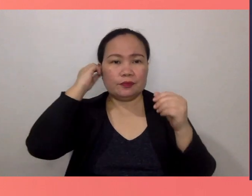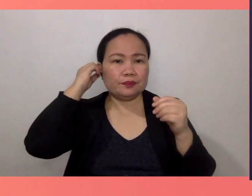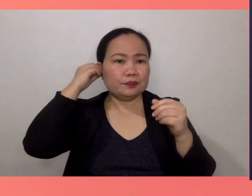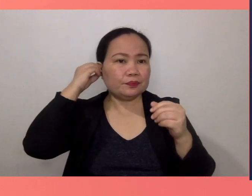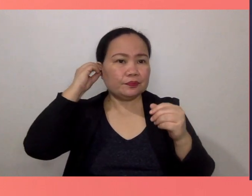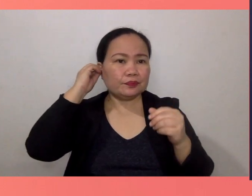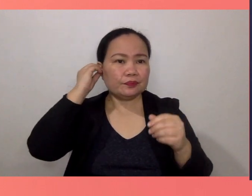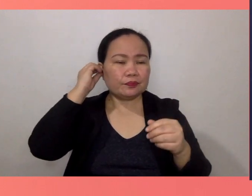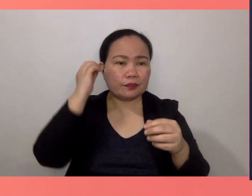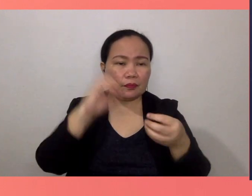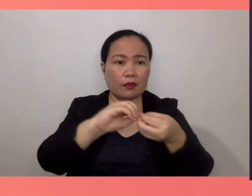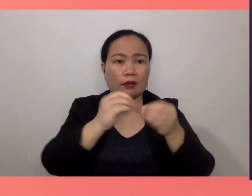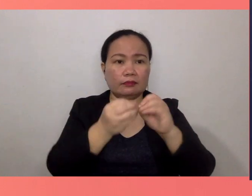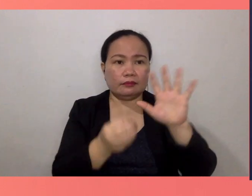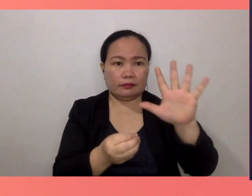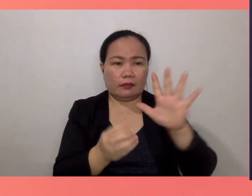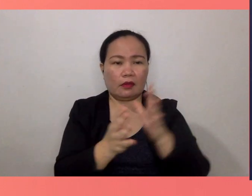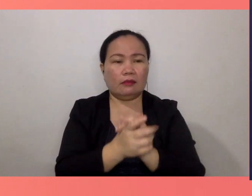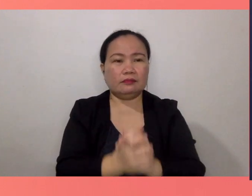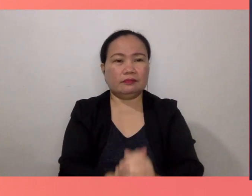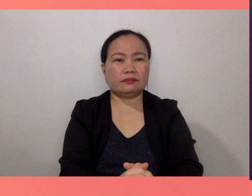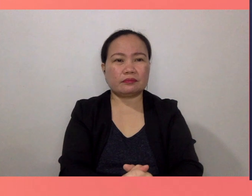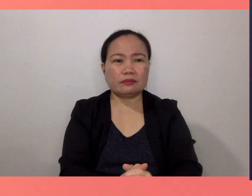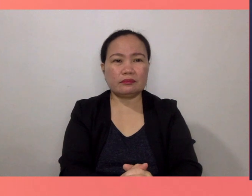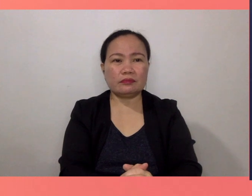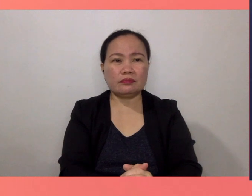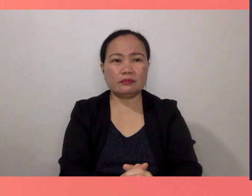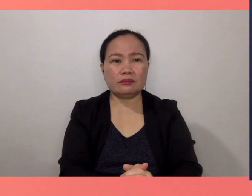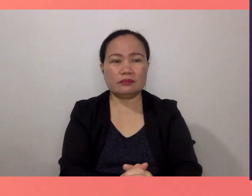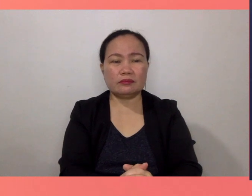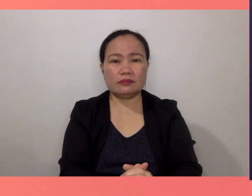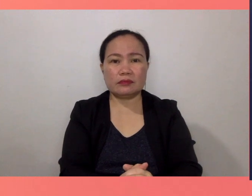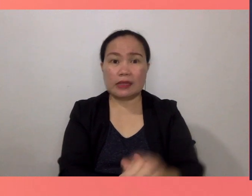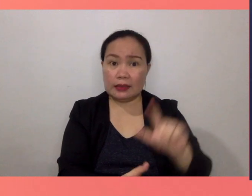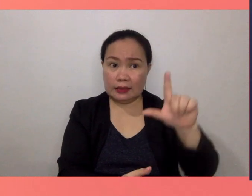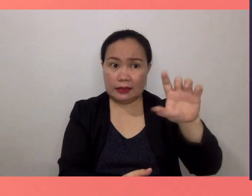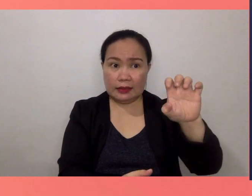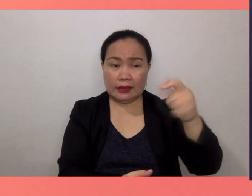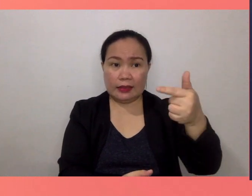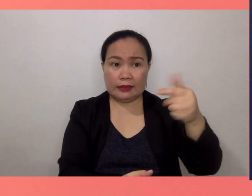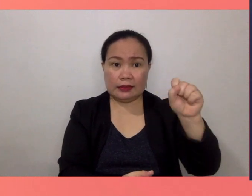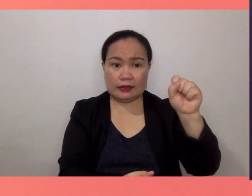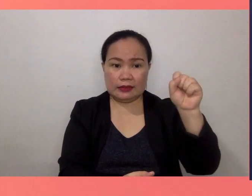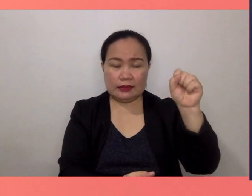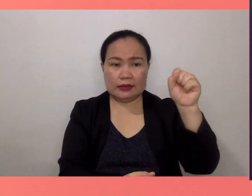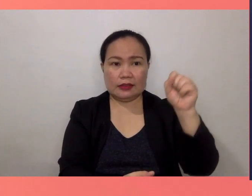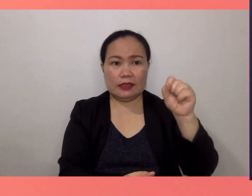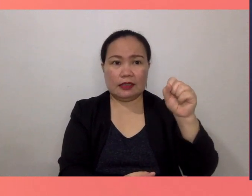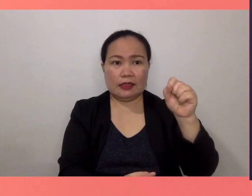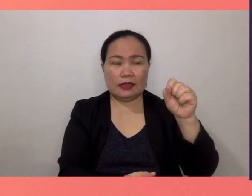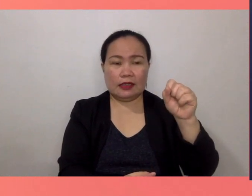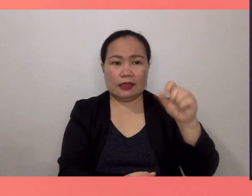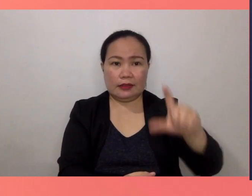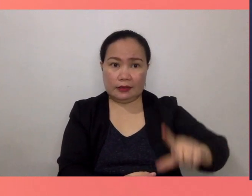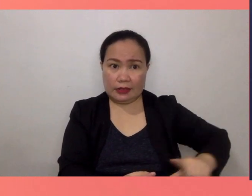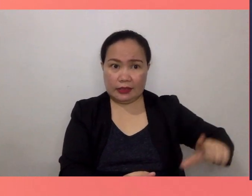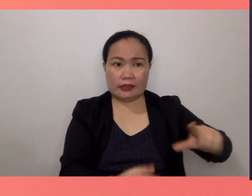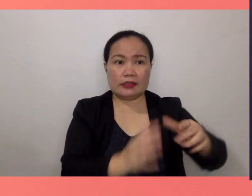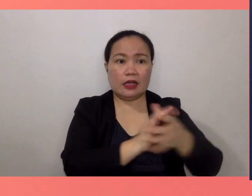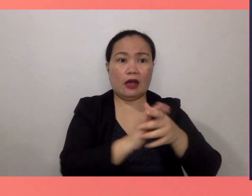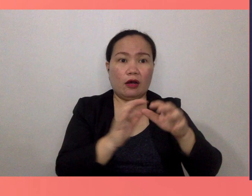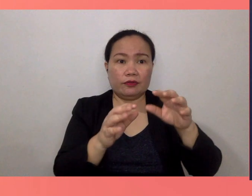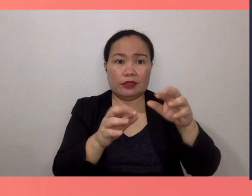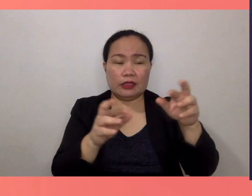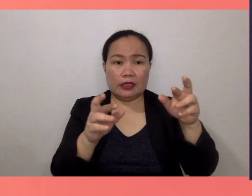Okay, for question number 5, okay, the legs of right triangle are congruent and the hypotenuse is 5 square